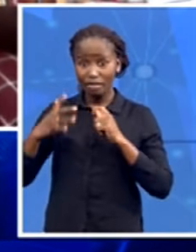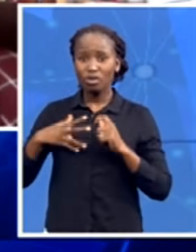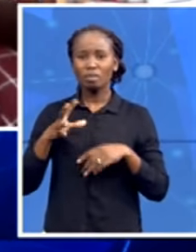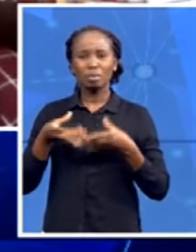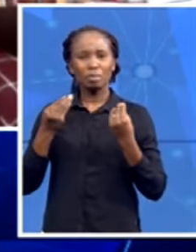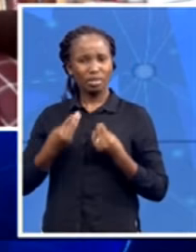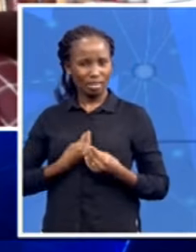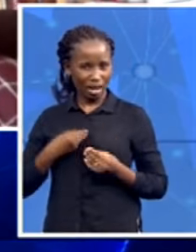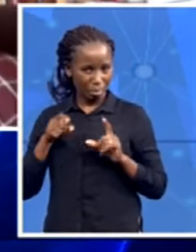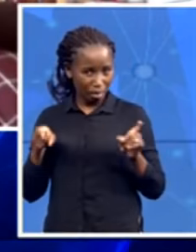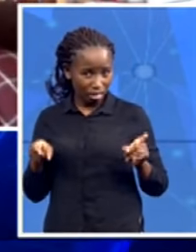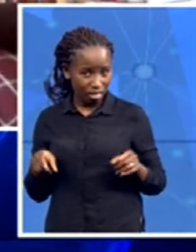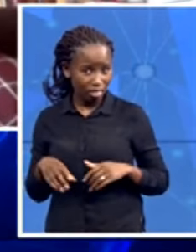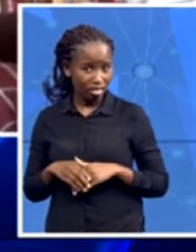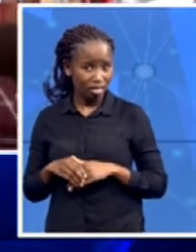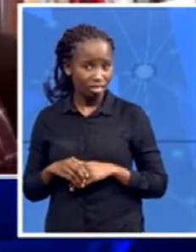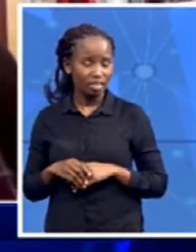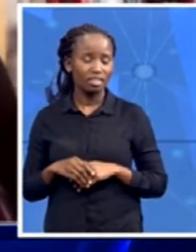I think that is a strategic move,